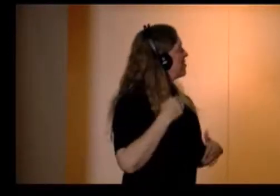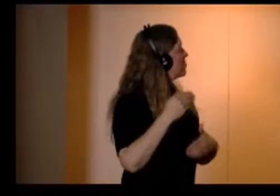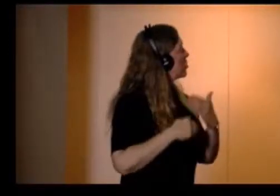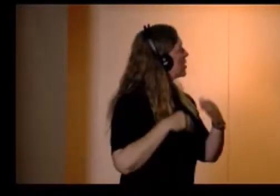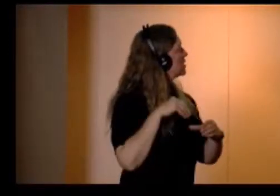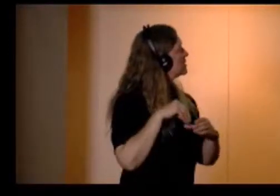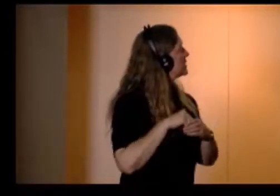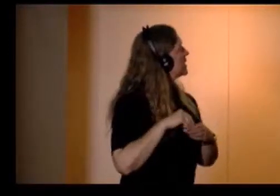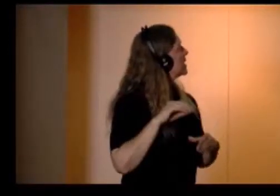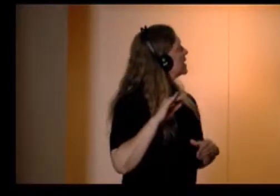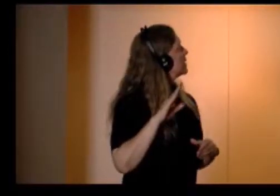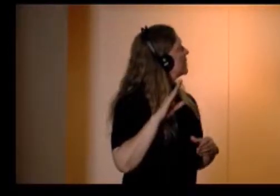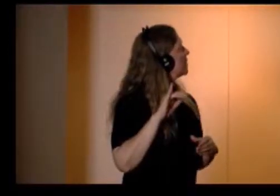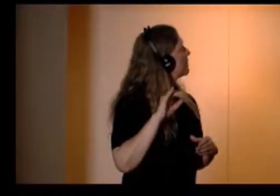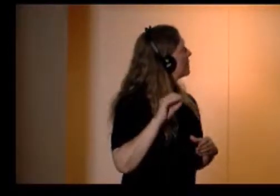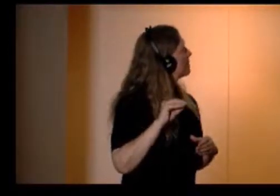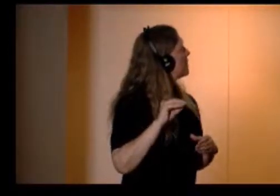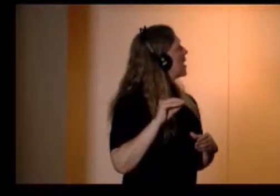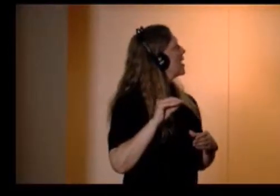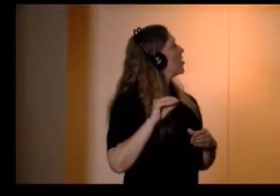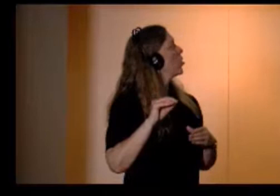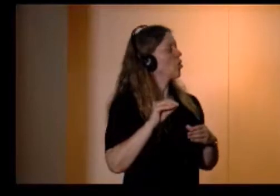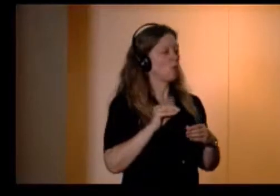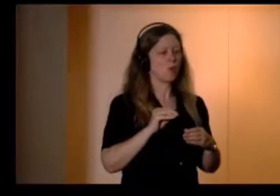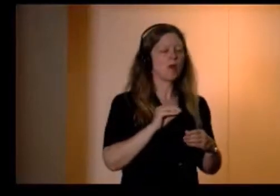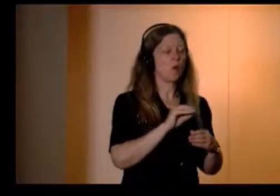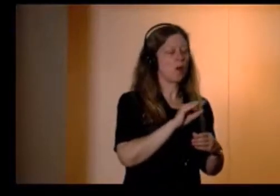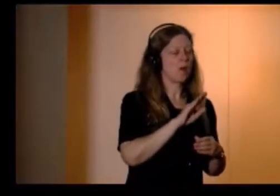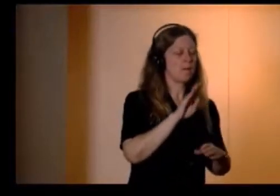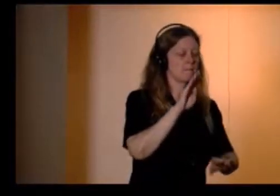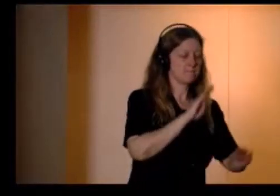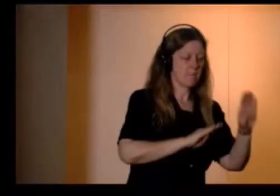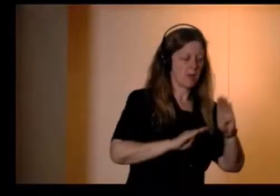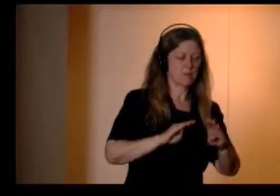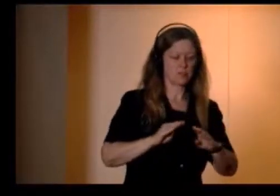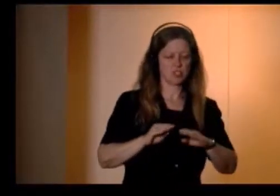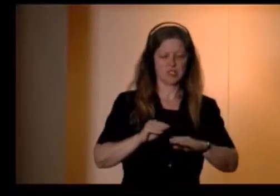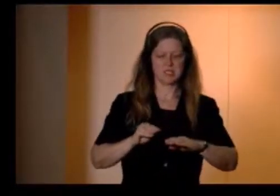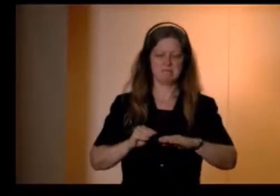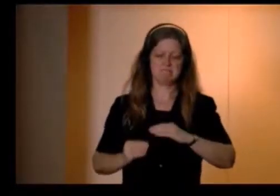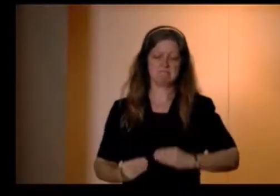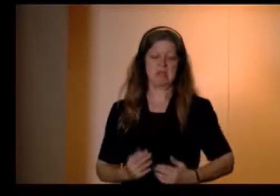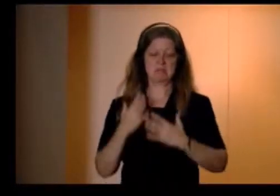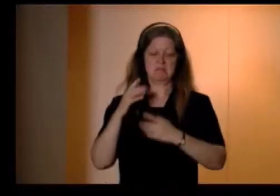we're learning better and better. How can we actually link the engineering world to